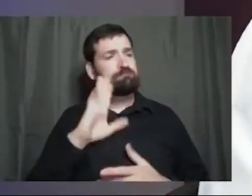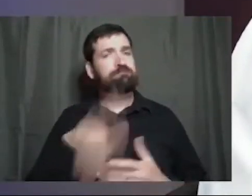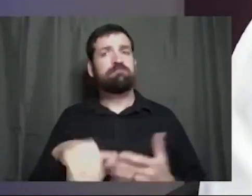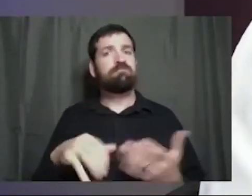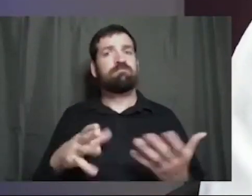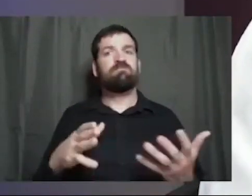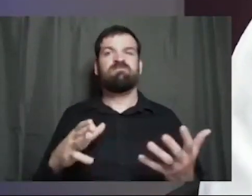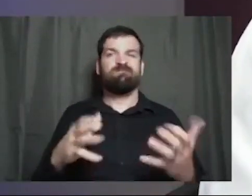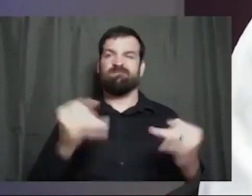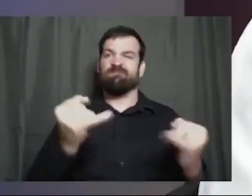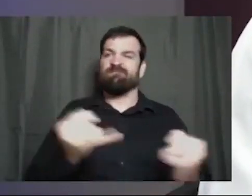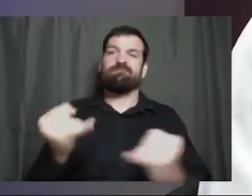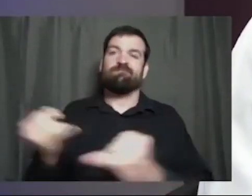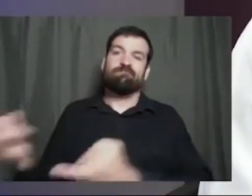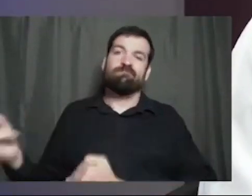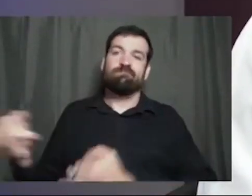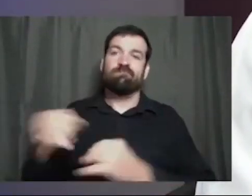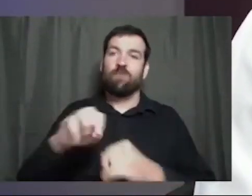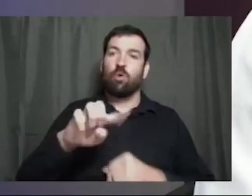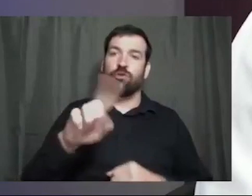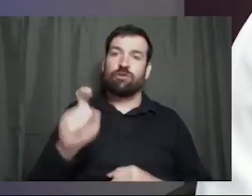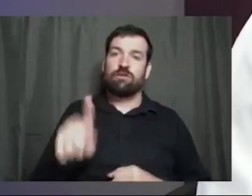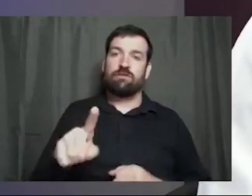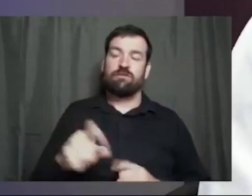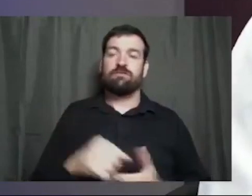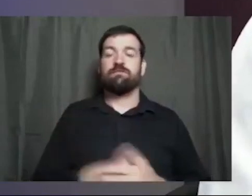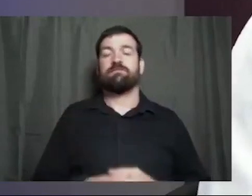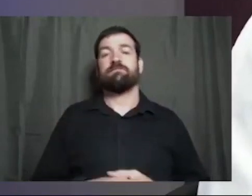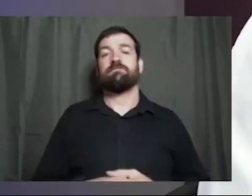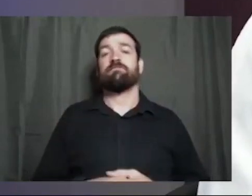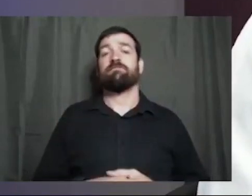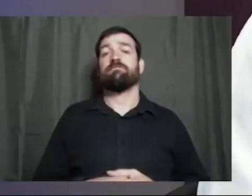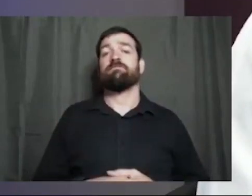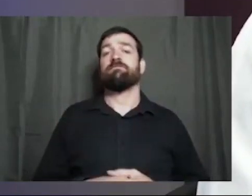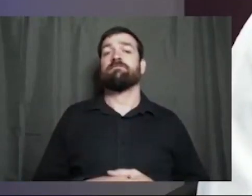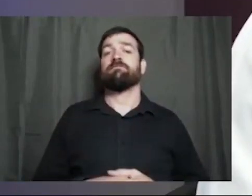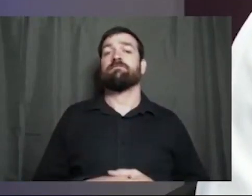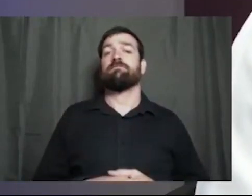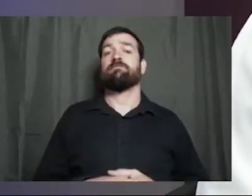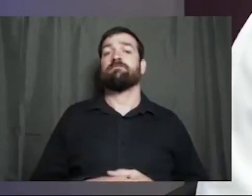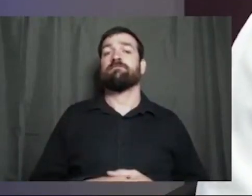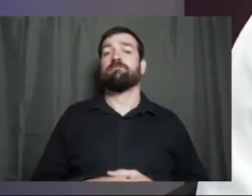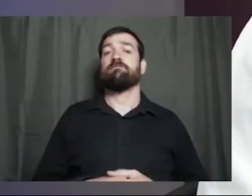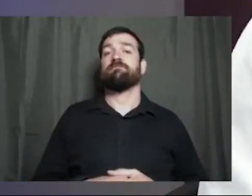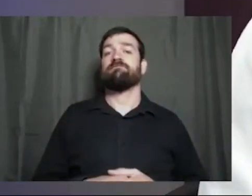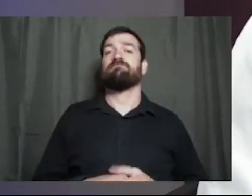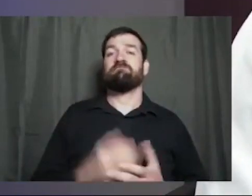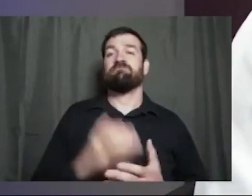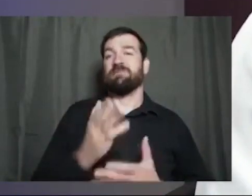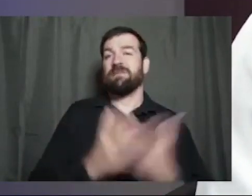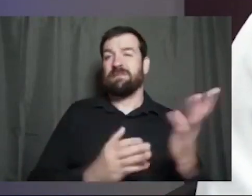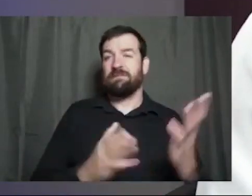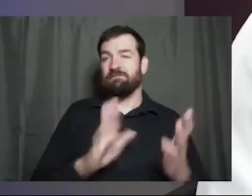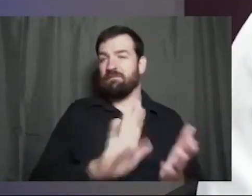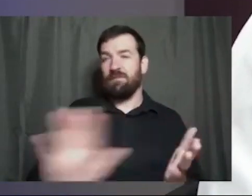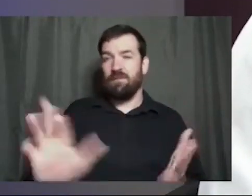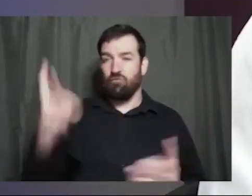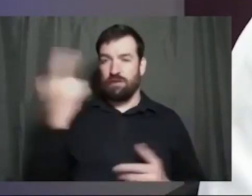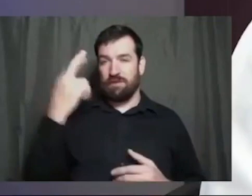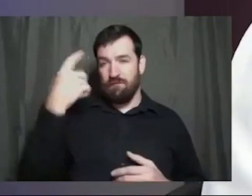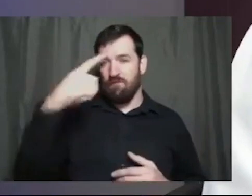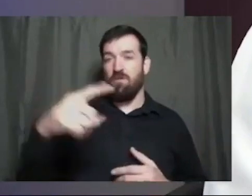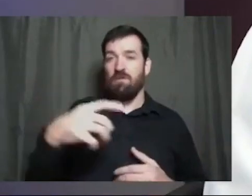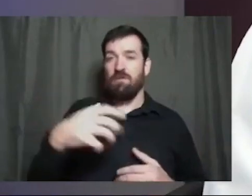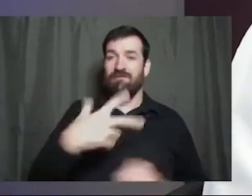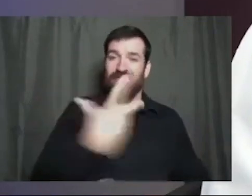person-by-person question, and I think people maybe are vaccine hesitant for different reasons. We certainly do everything we